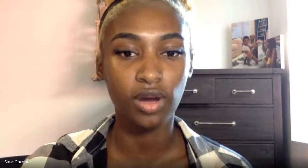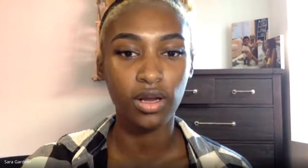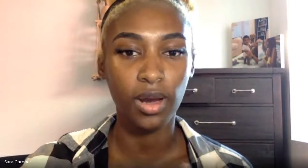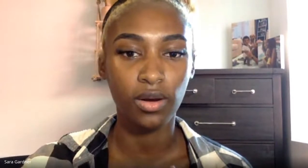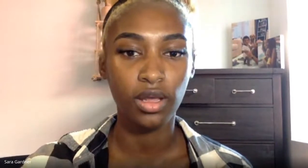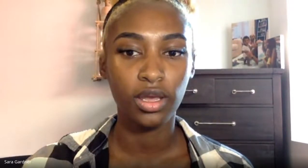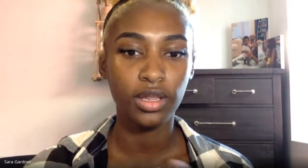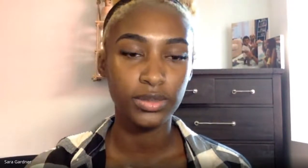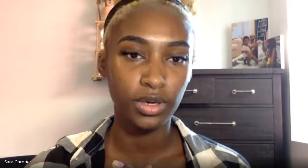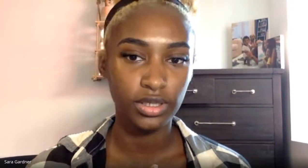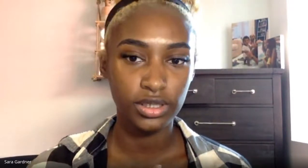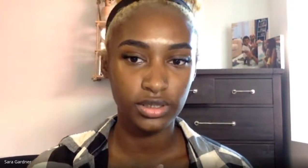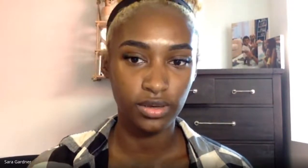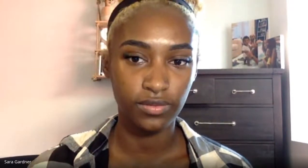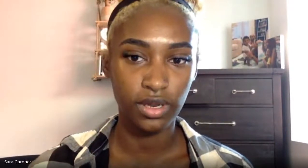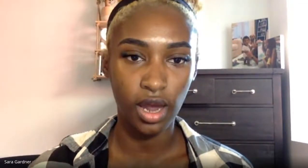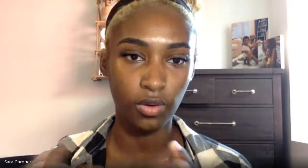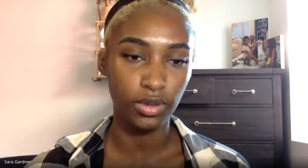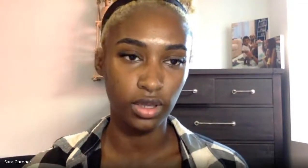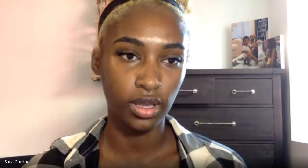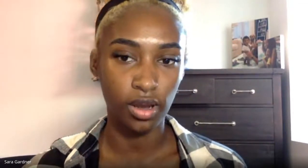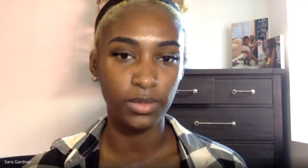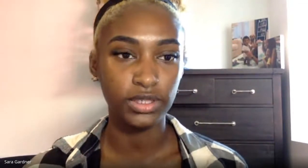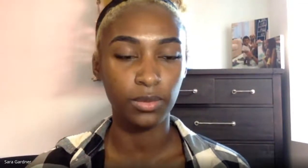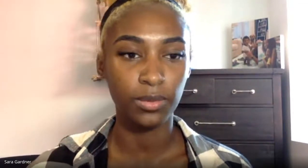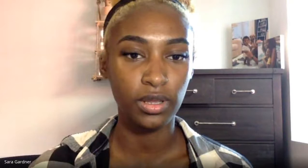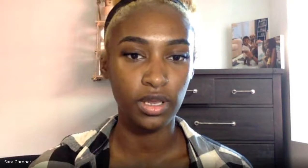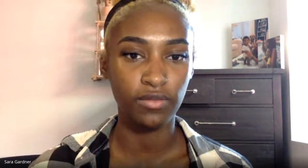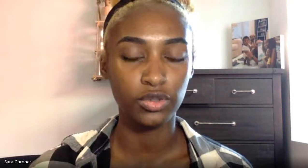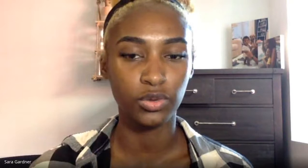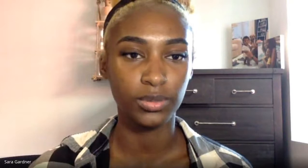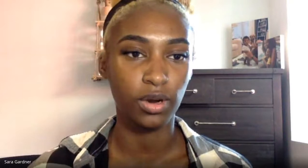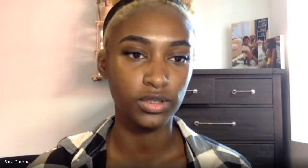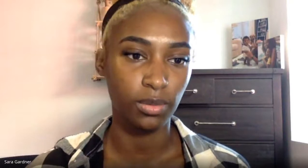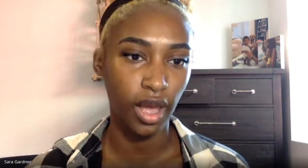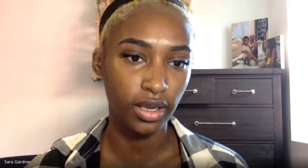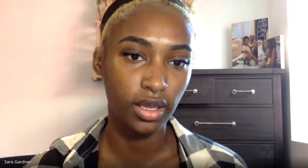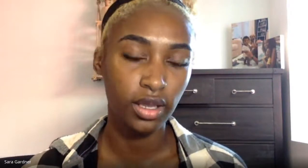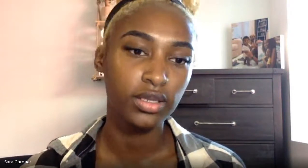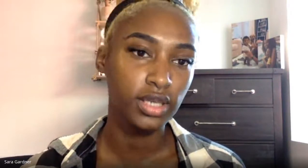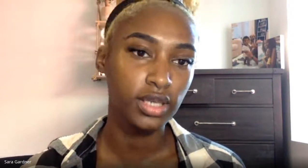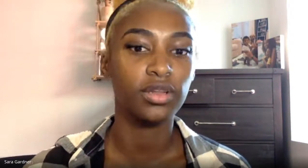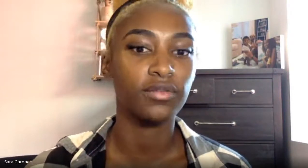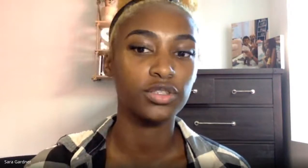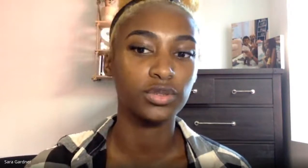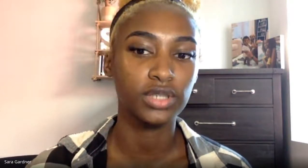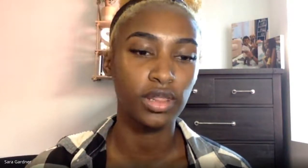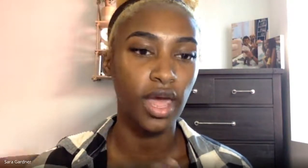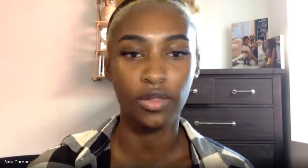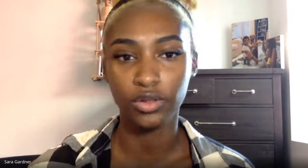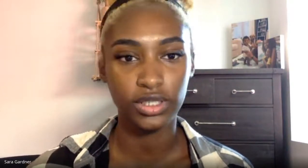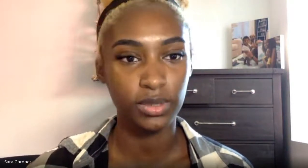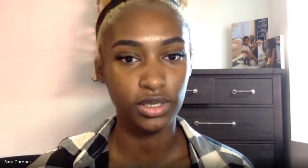intersectionality and talk about the experiences of not only disabled individuals, but also Black disabled